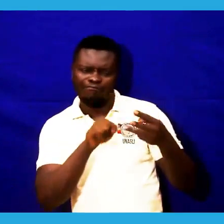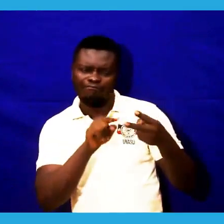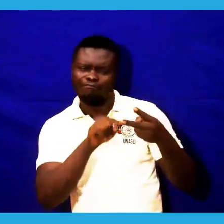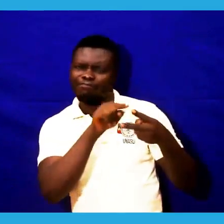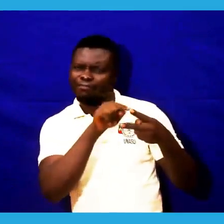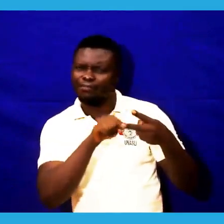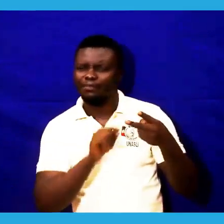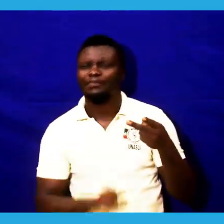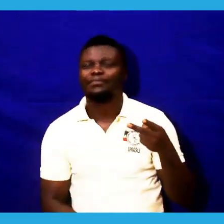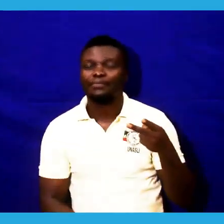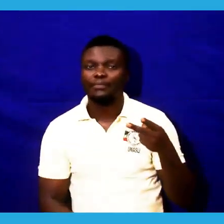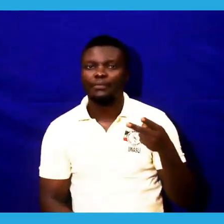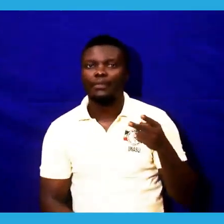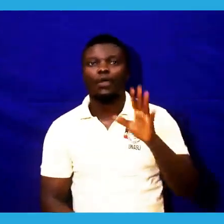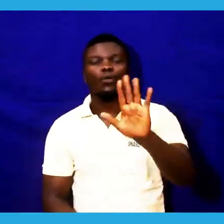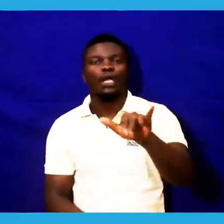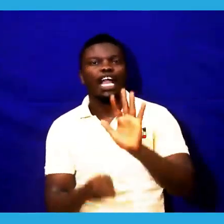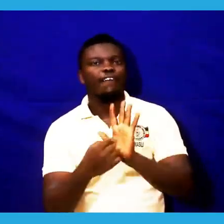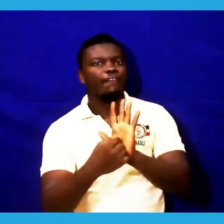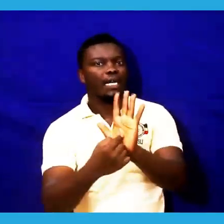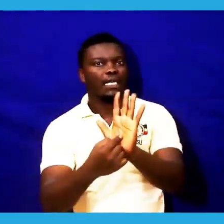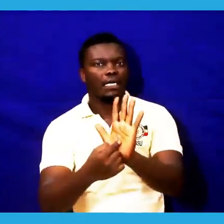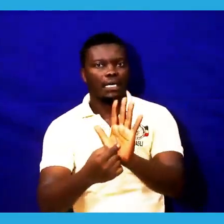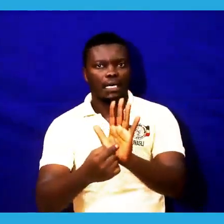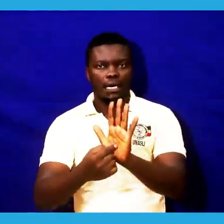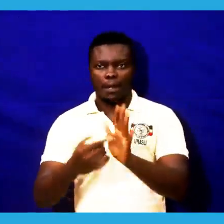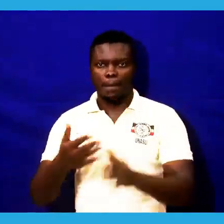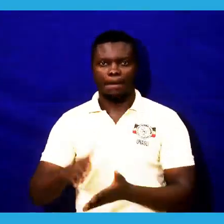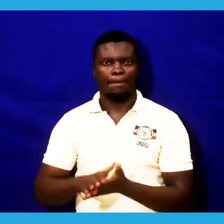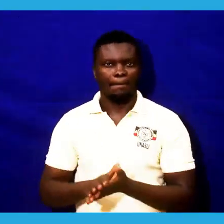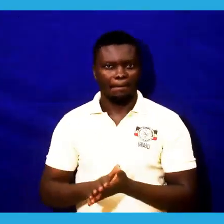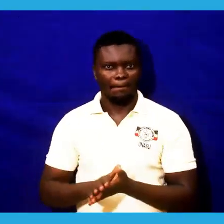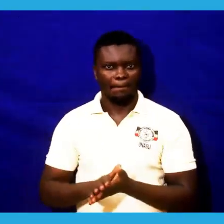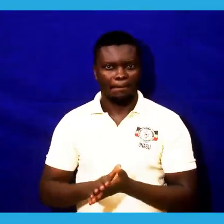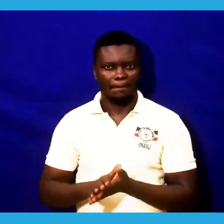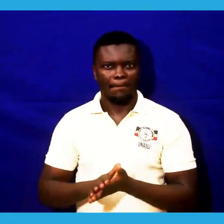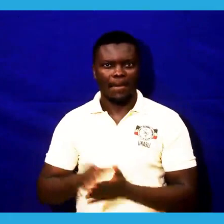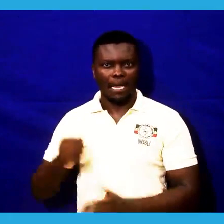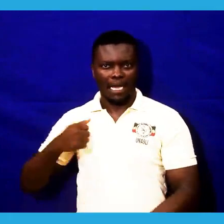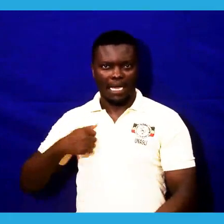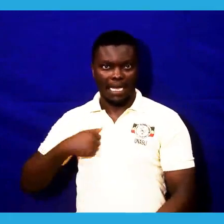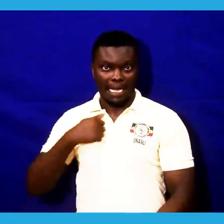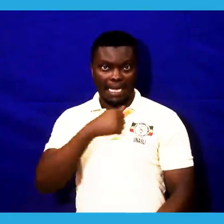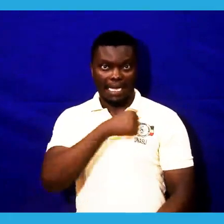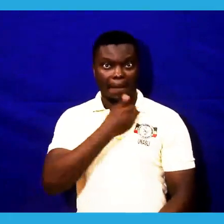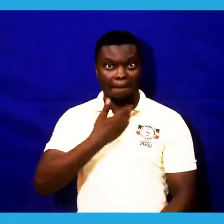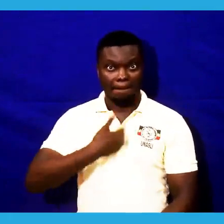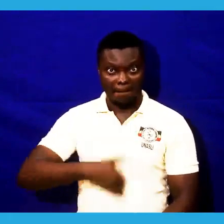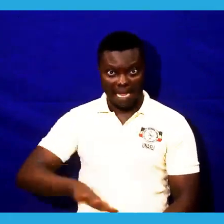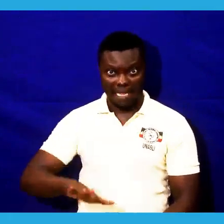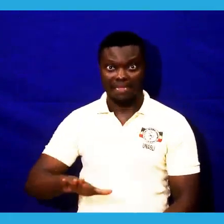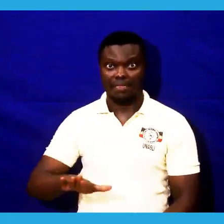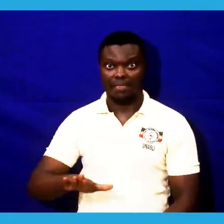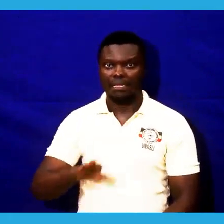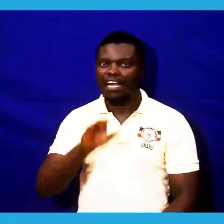it. For example, if mother is cooking,